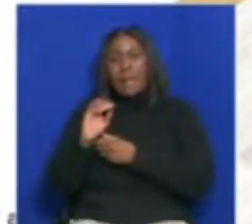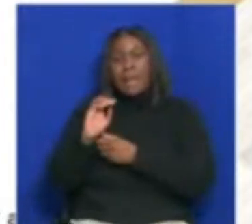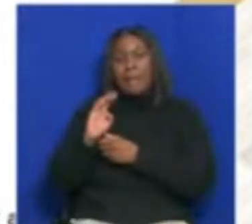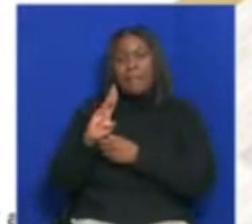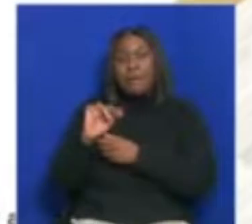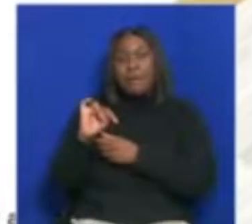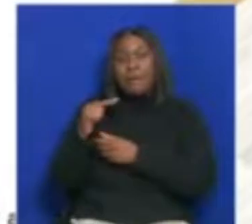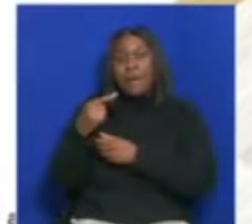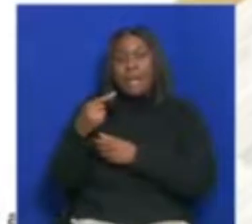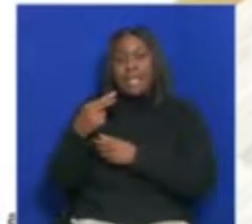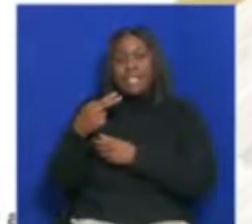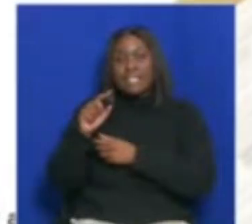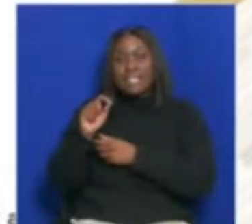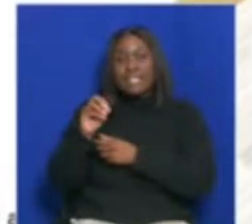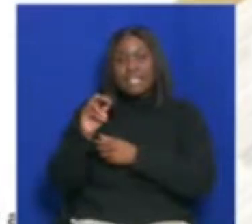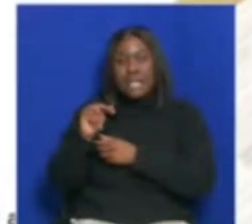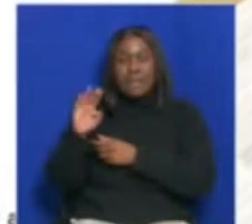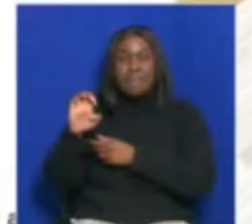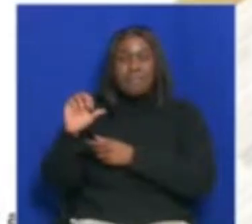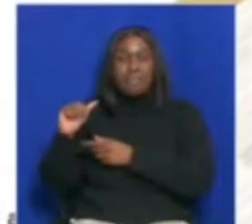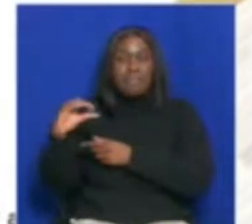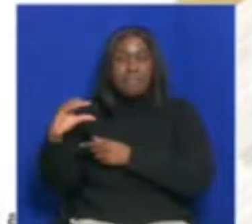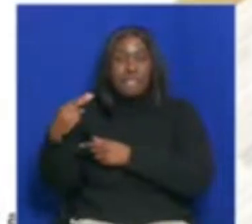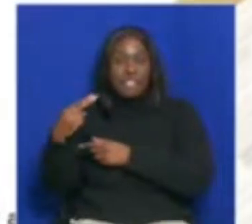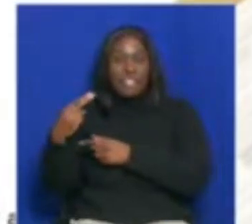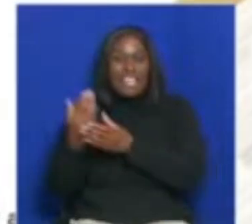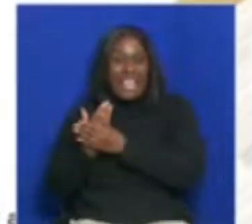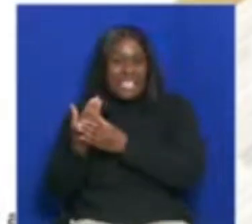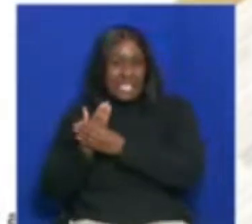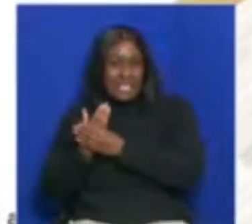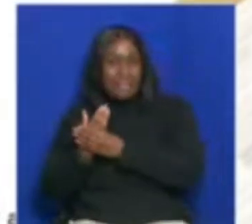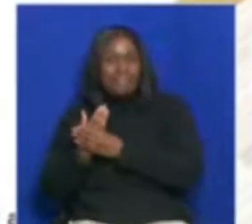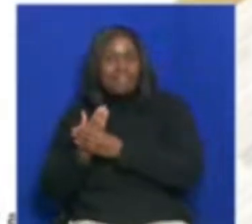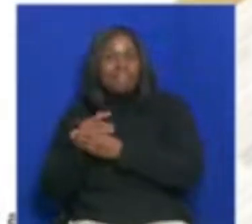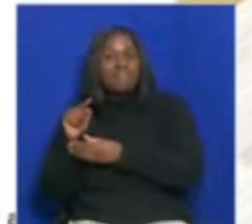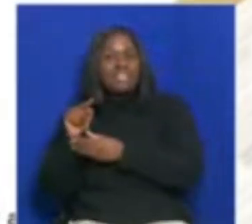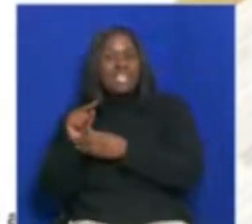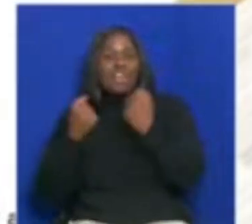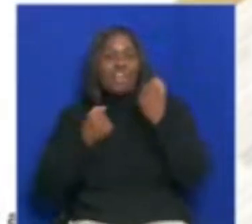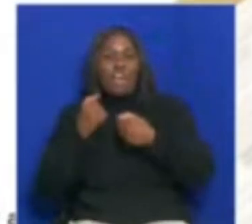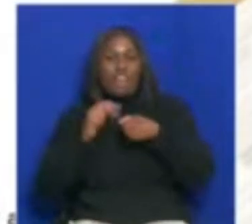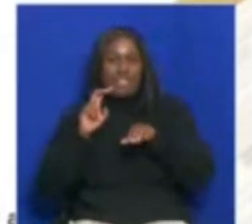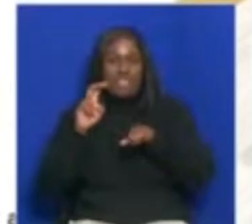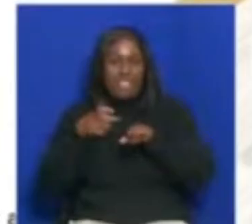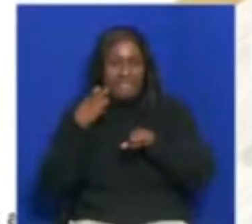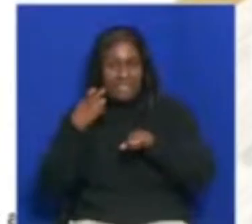64/6/2022, which was a theft of motor vehicle. Brighton Beach CARES